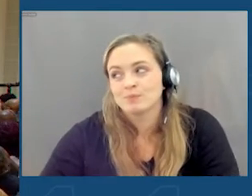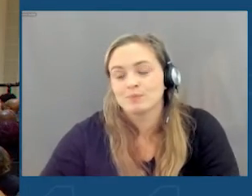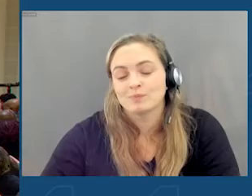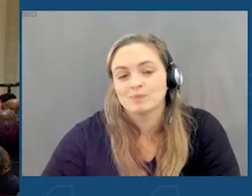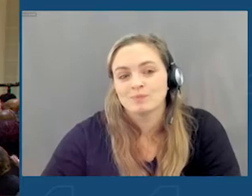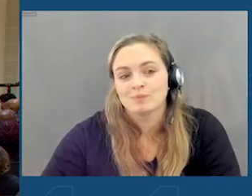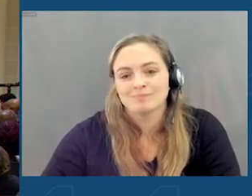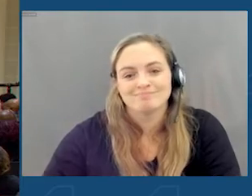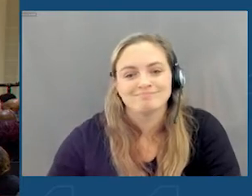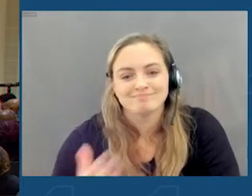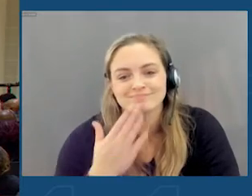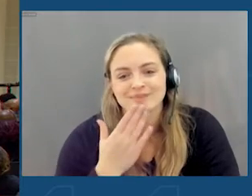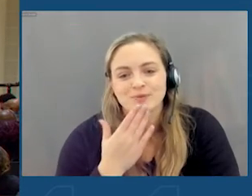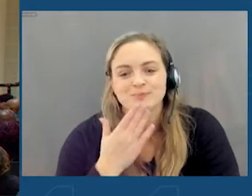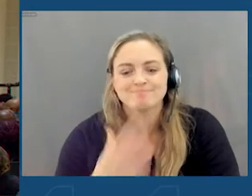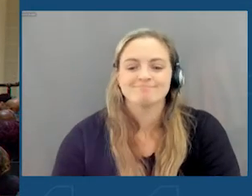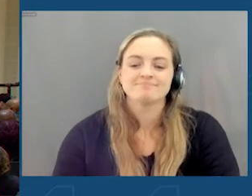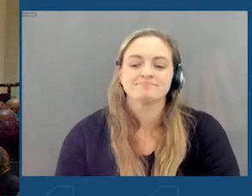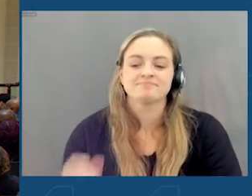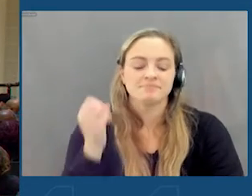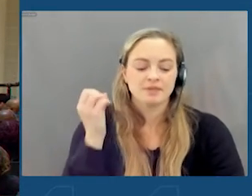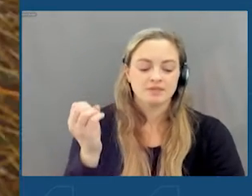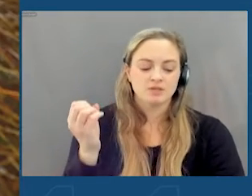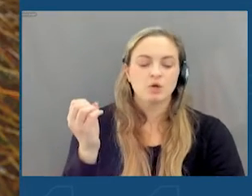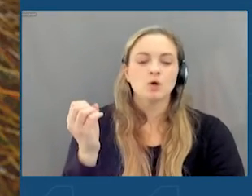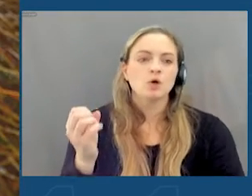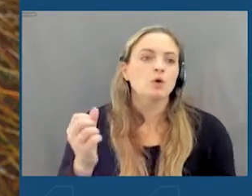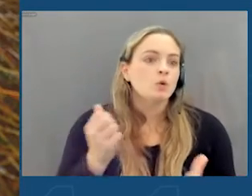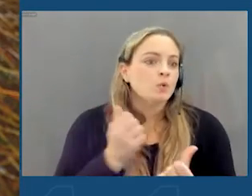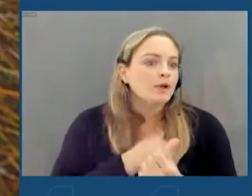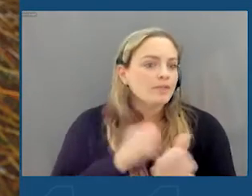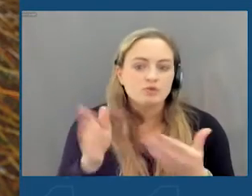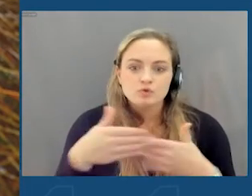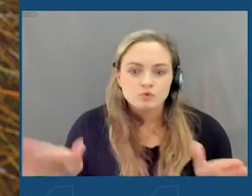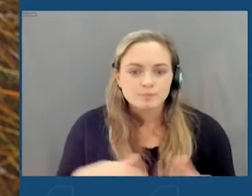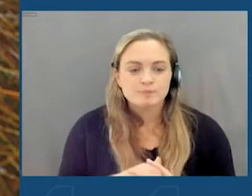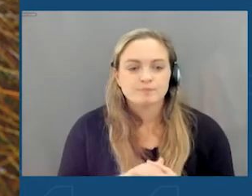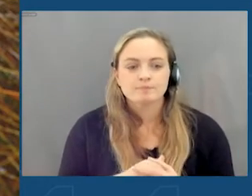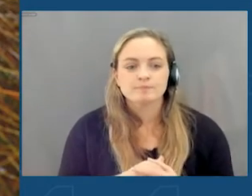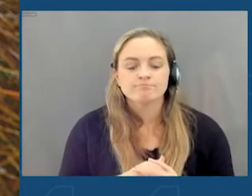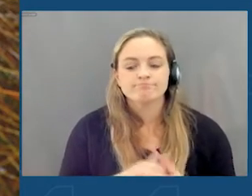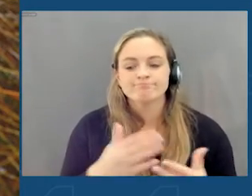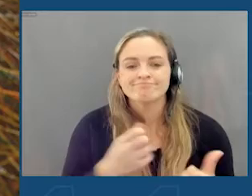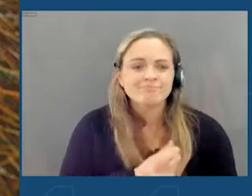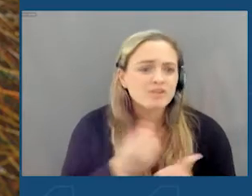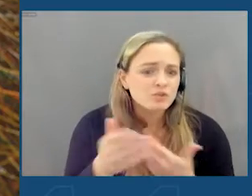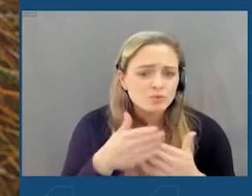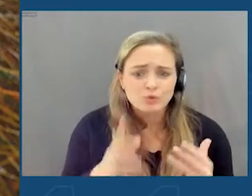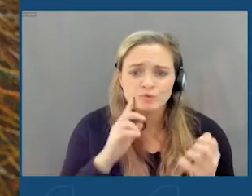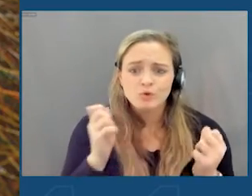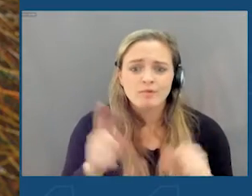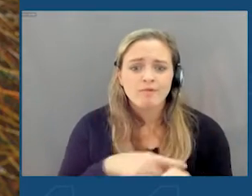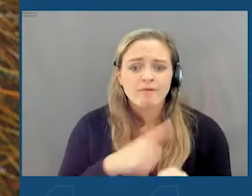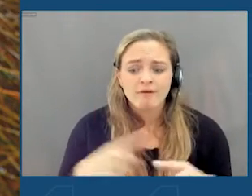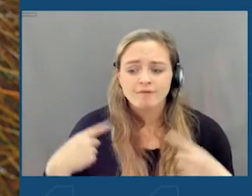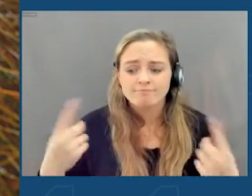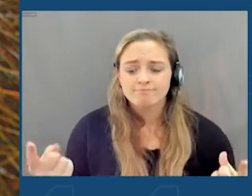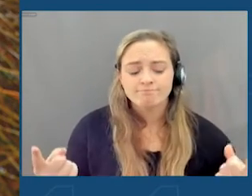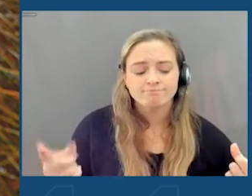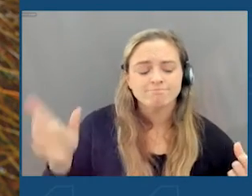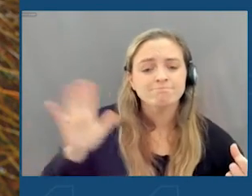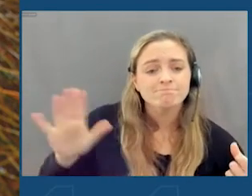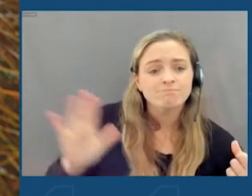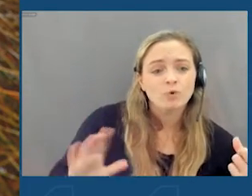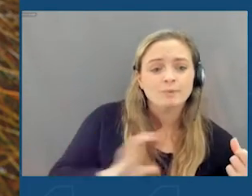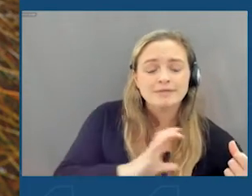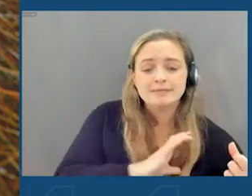Thank you. So I love this room. I've loved this room for a long time as a former city council